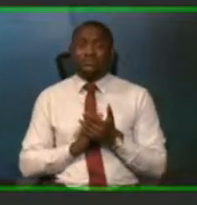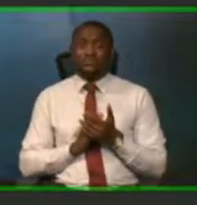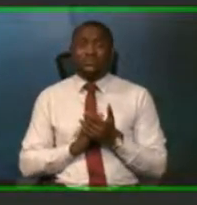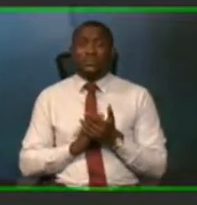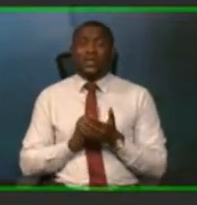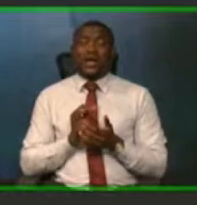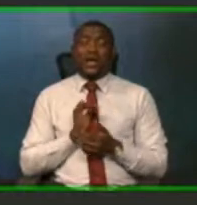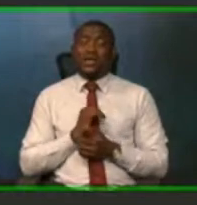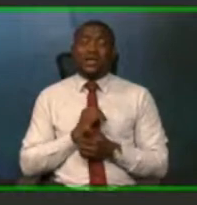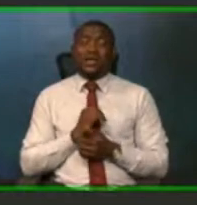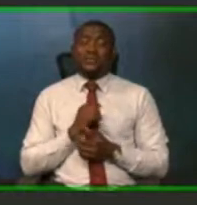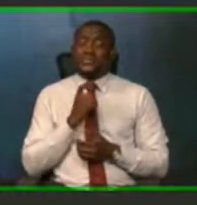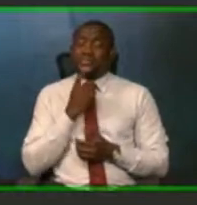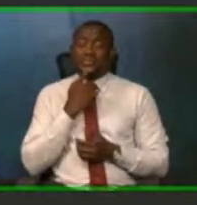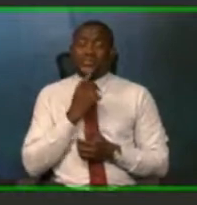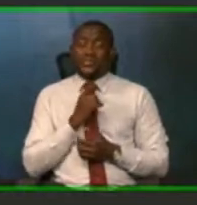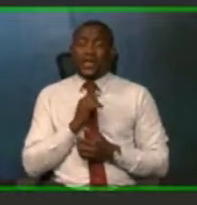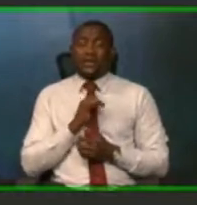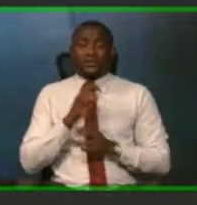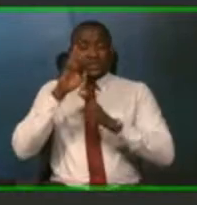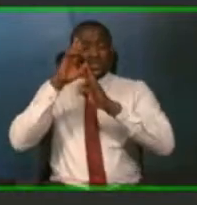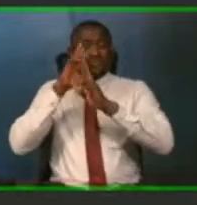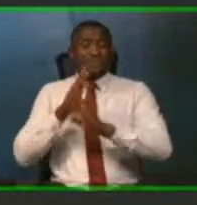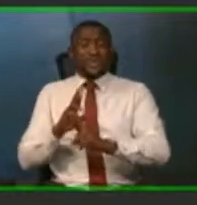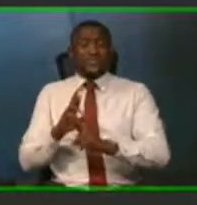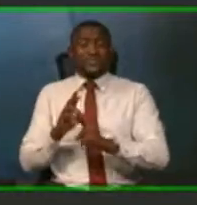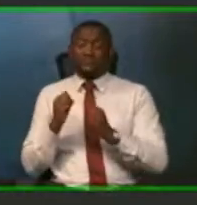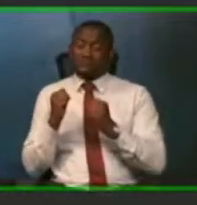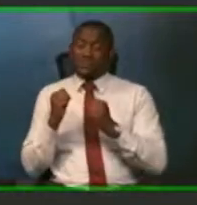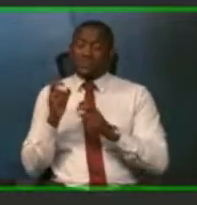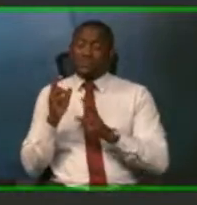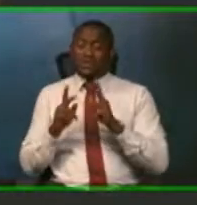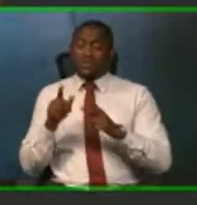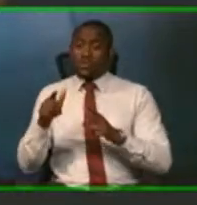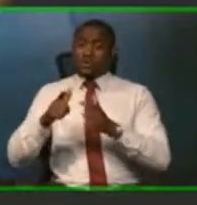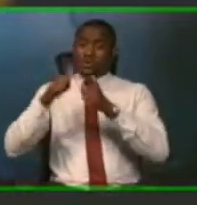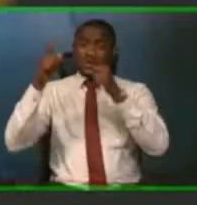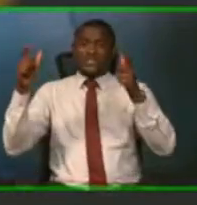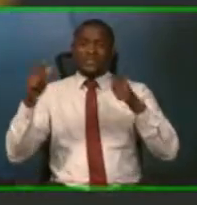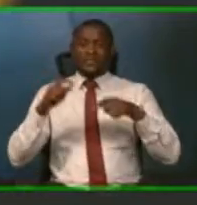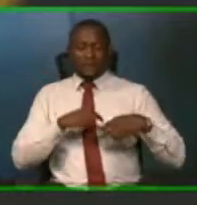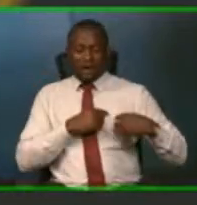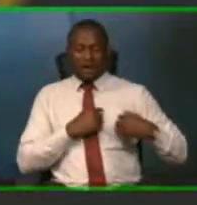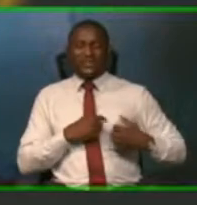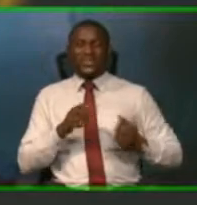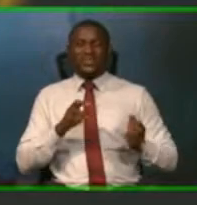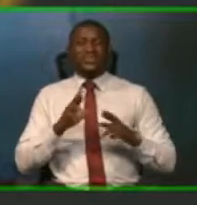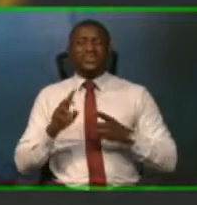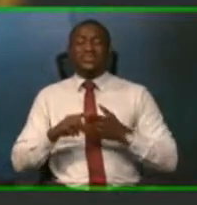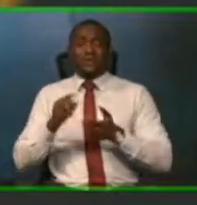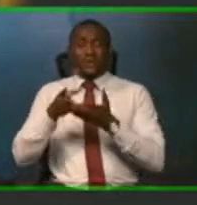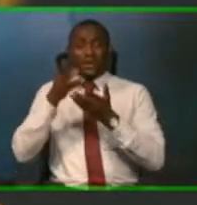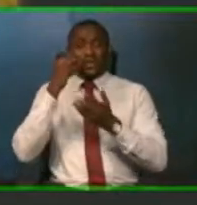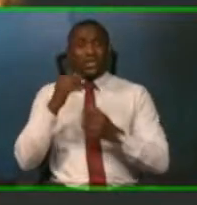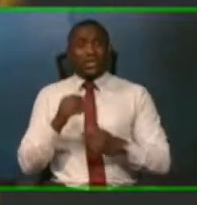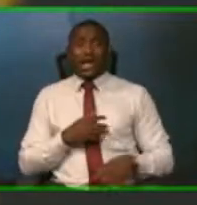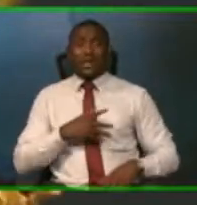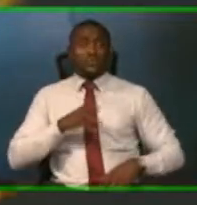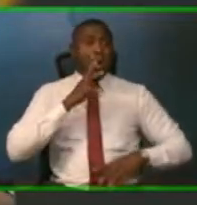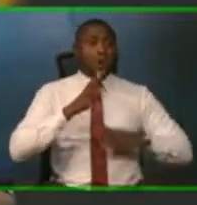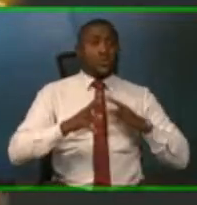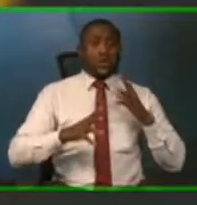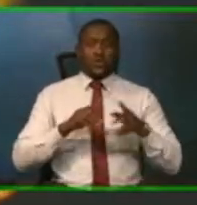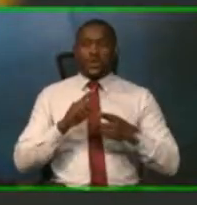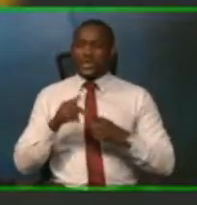profound regard and respect, especially for great people whose hearts are open to learn. I am very vocal when I